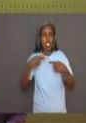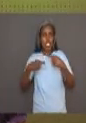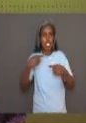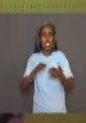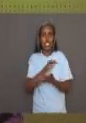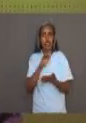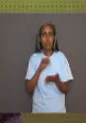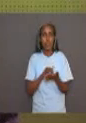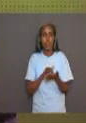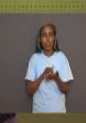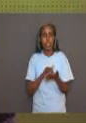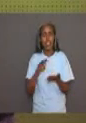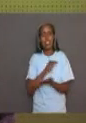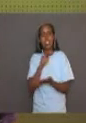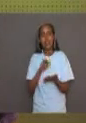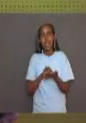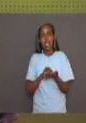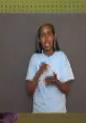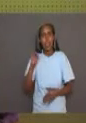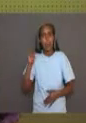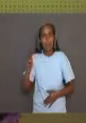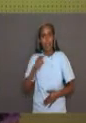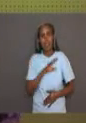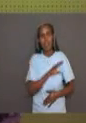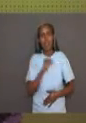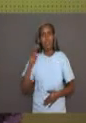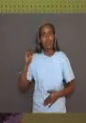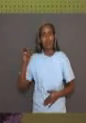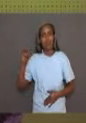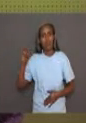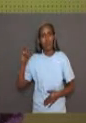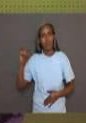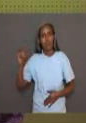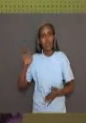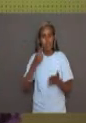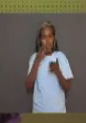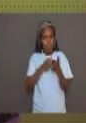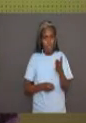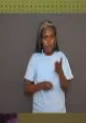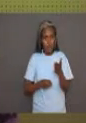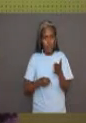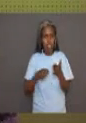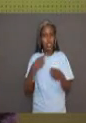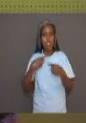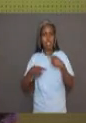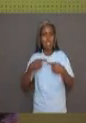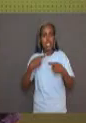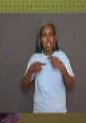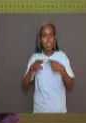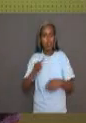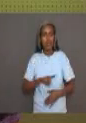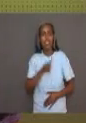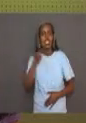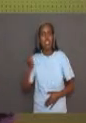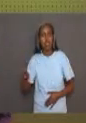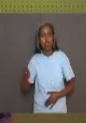relationship between the mean, median, and mode values as they relate to